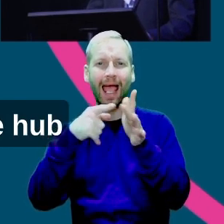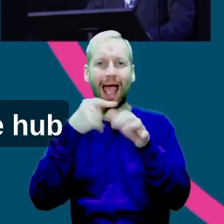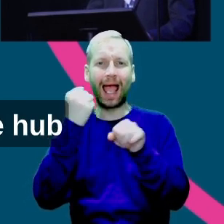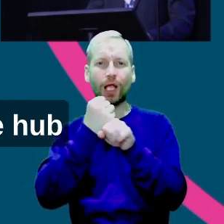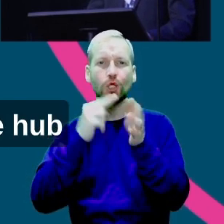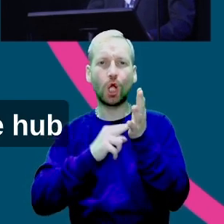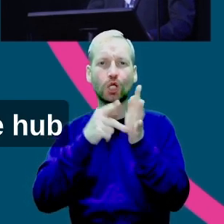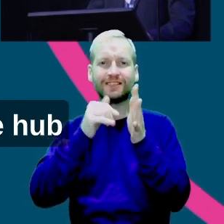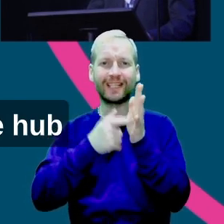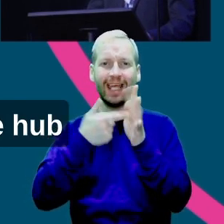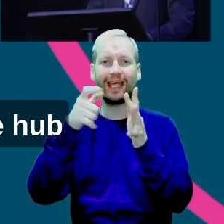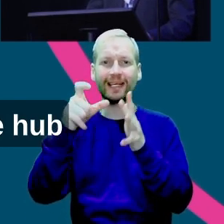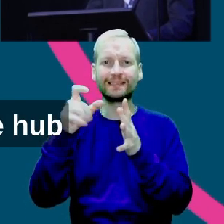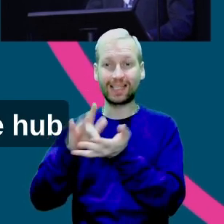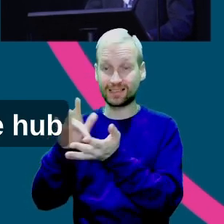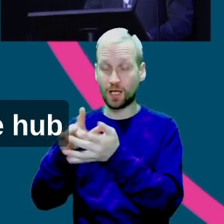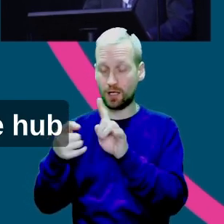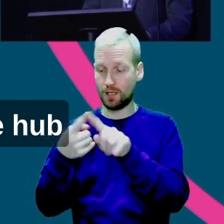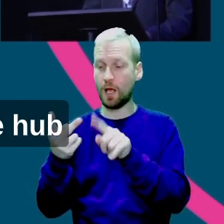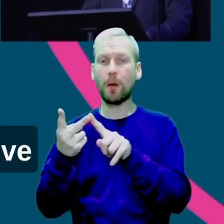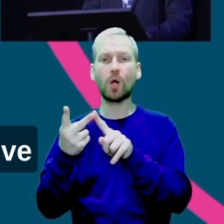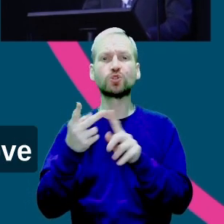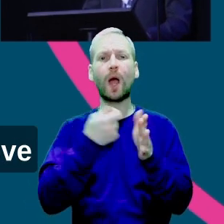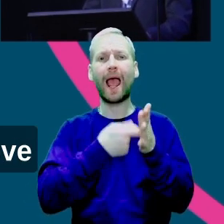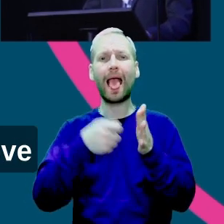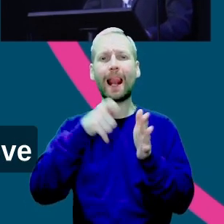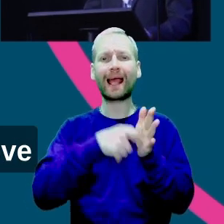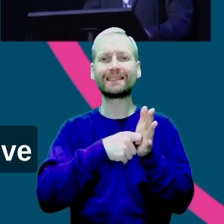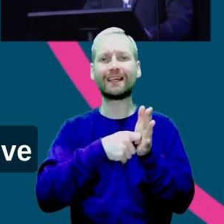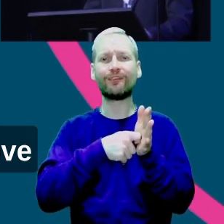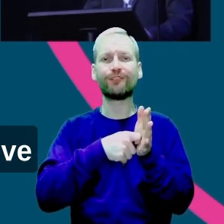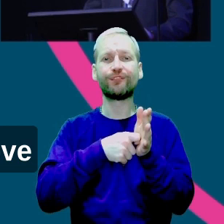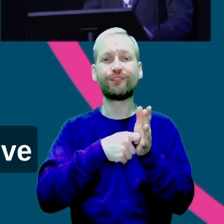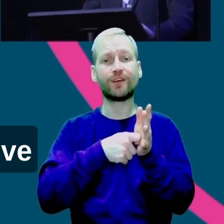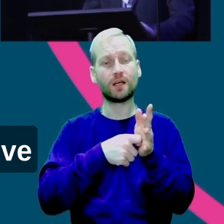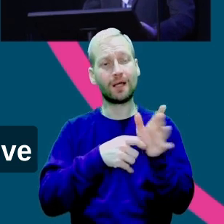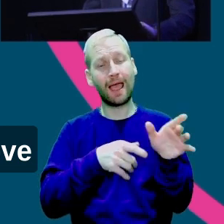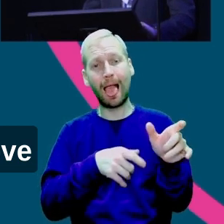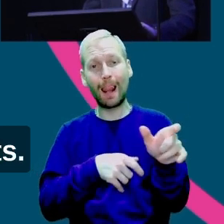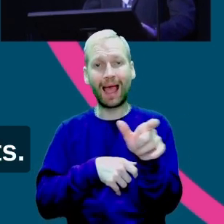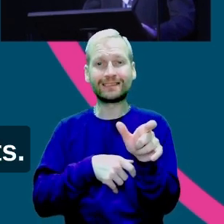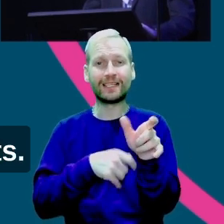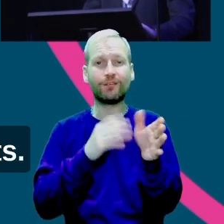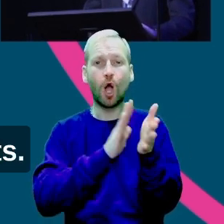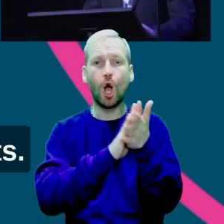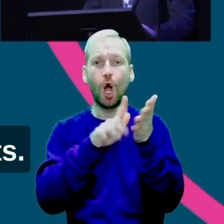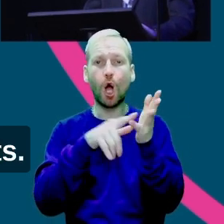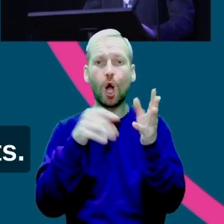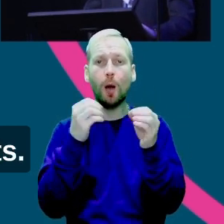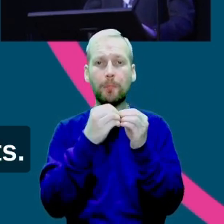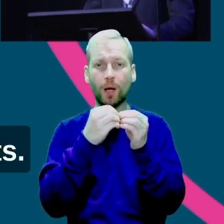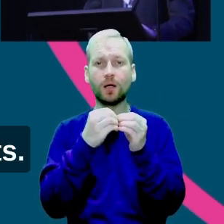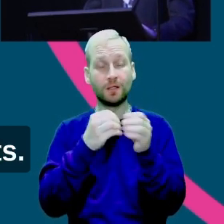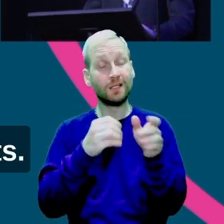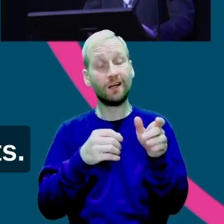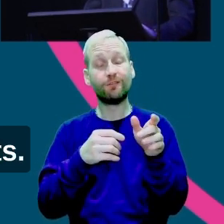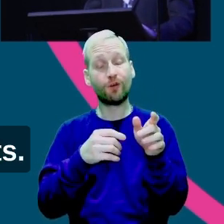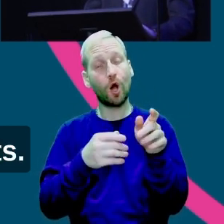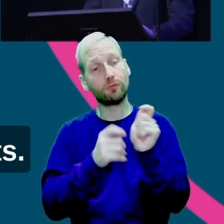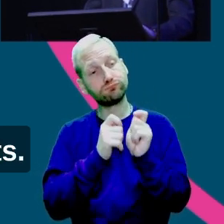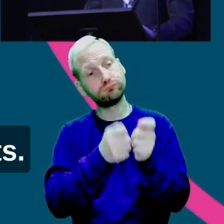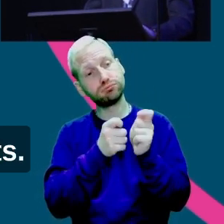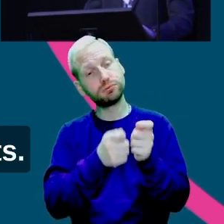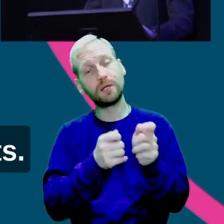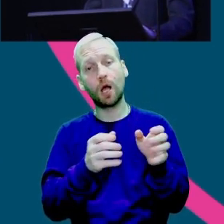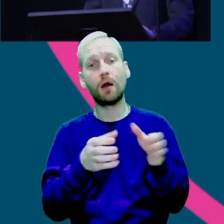additional business case for a proposed elective hub to try and make sure that we can recover and improve on our elective services for the benefit